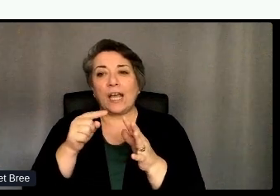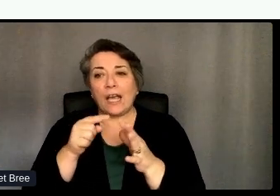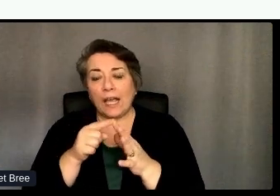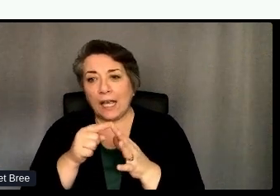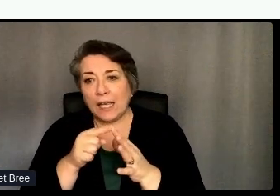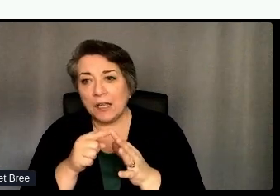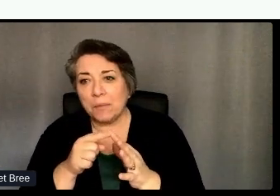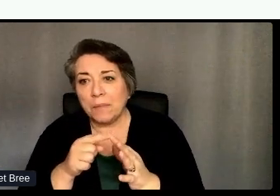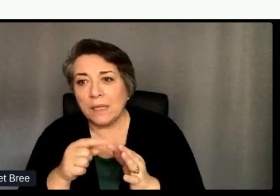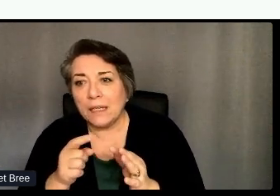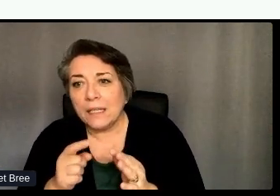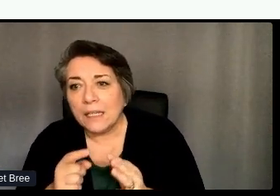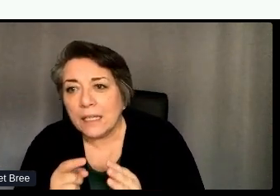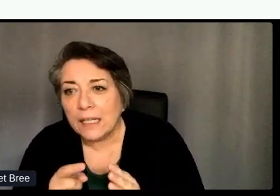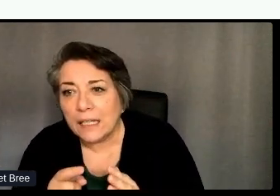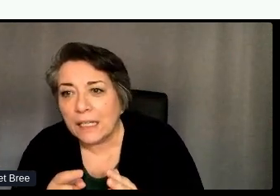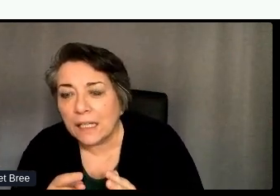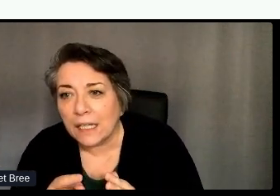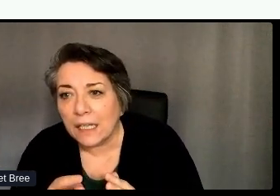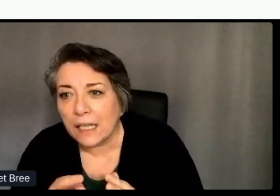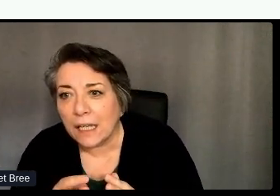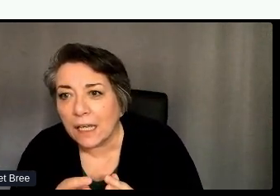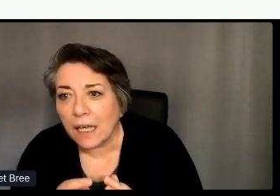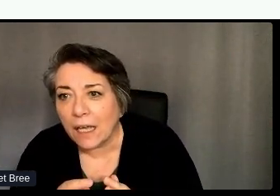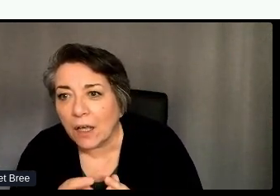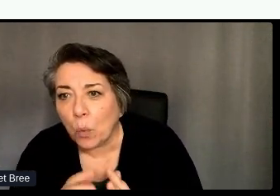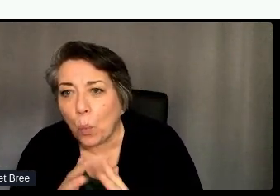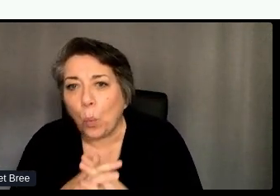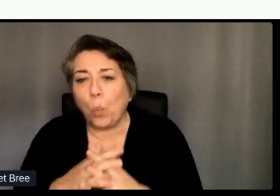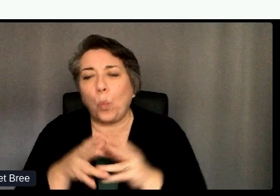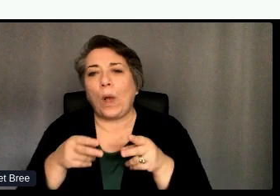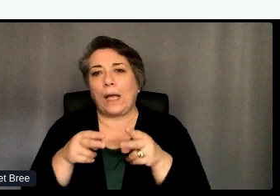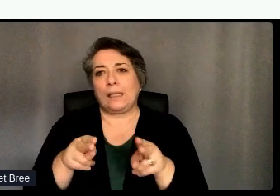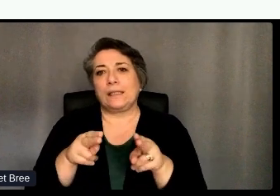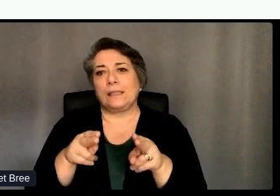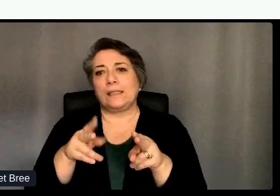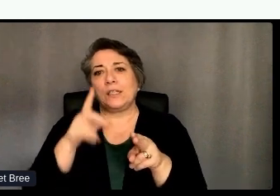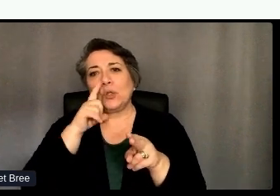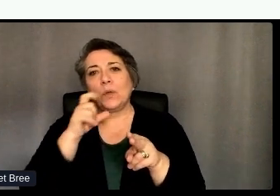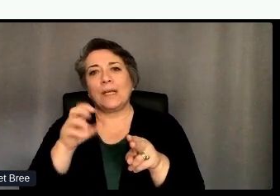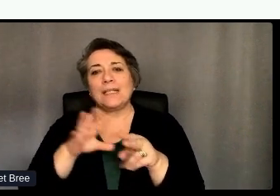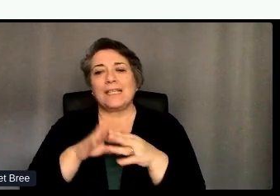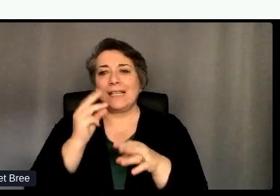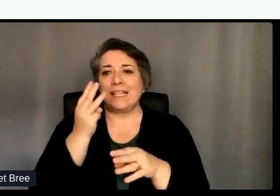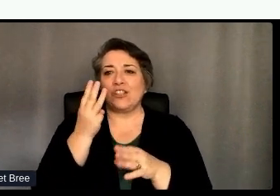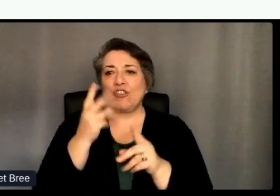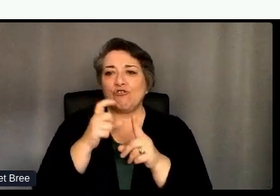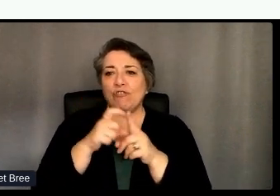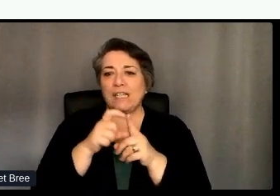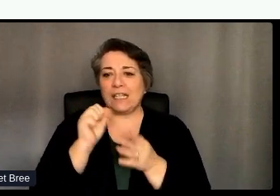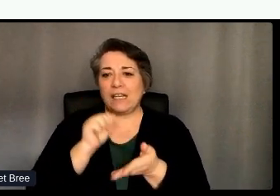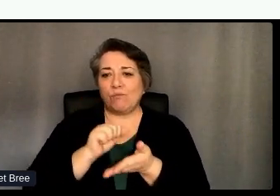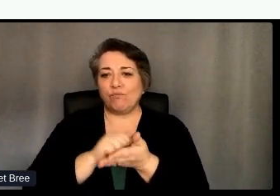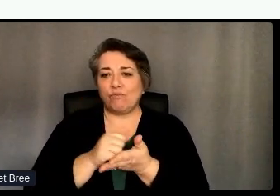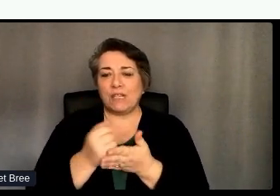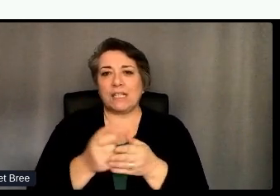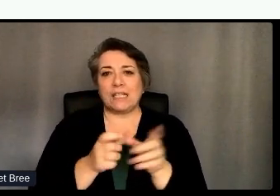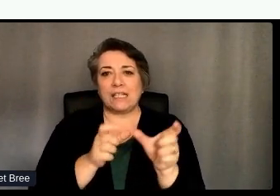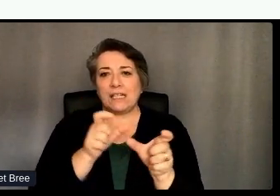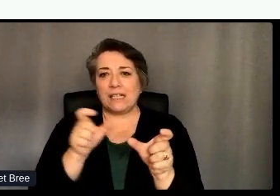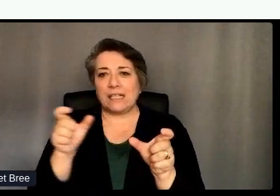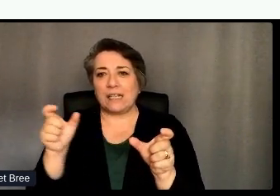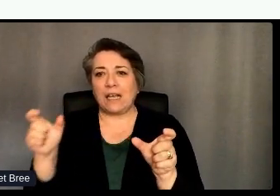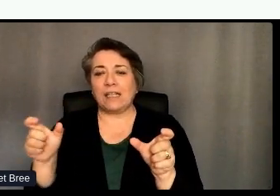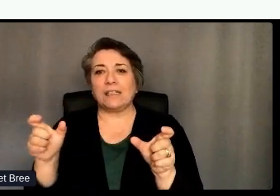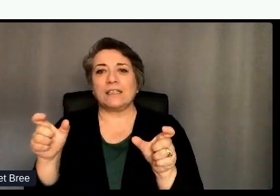adaptive accessories. This overview shows a few of these 3D printed designs. On the top left, a cross D-pad